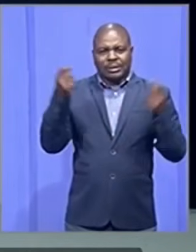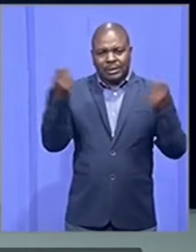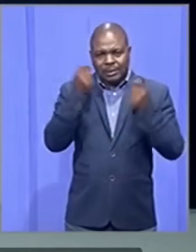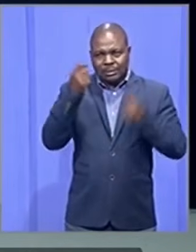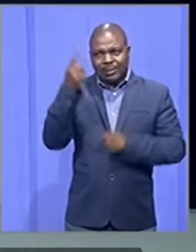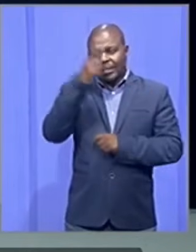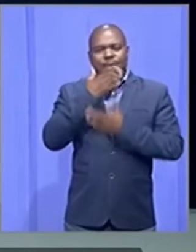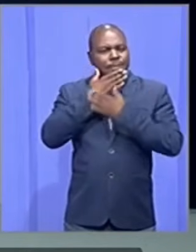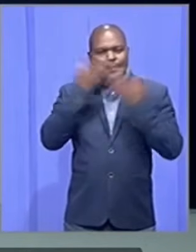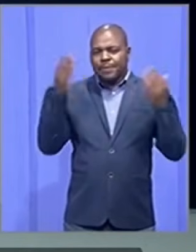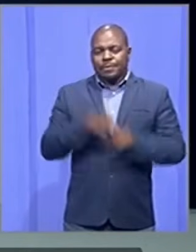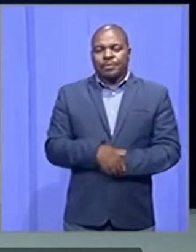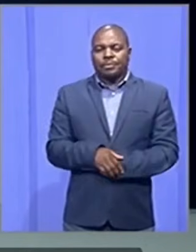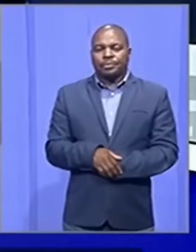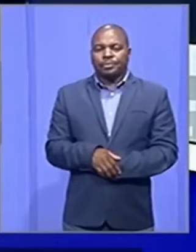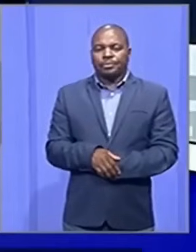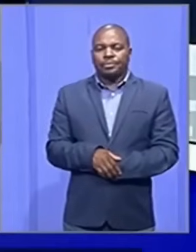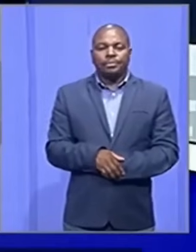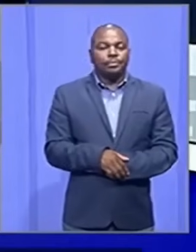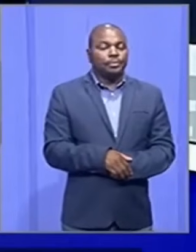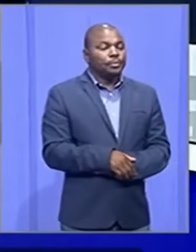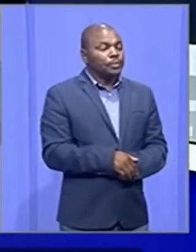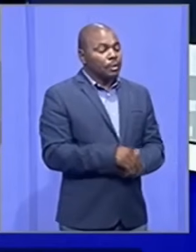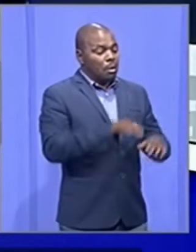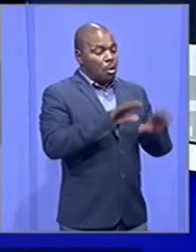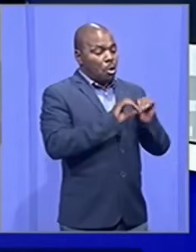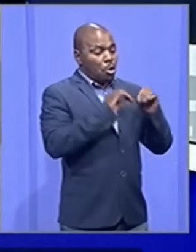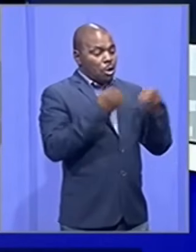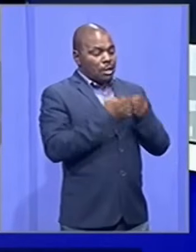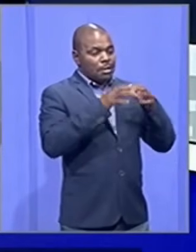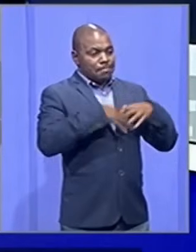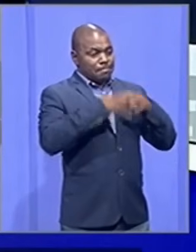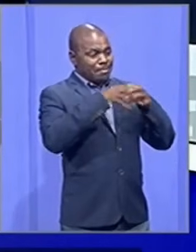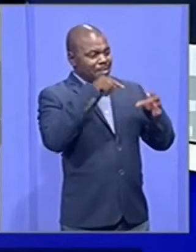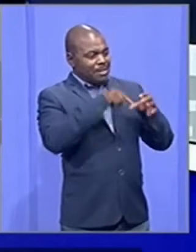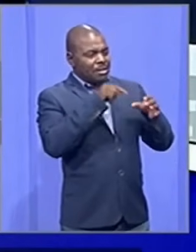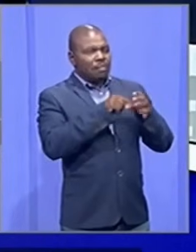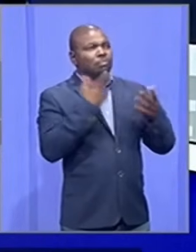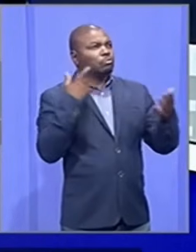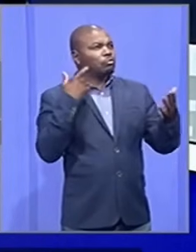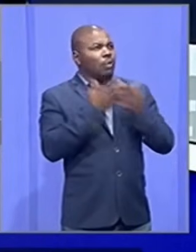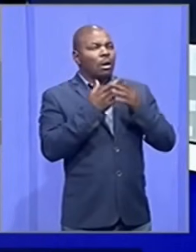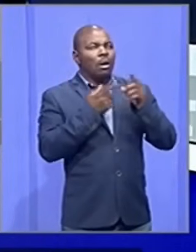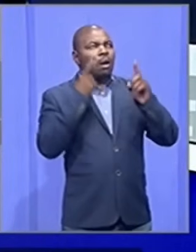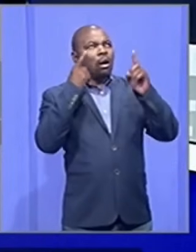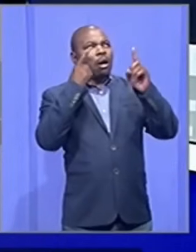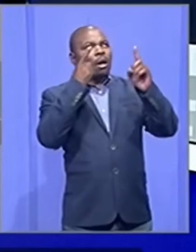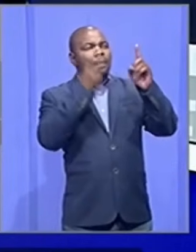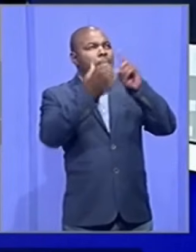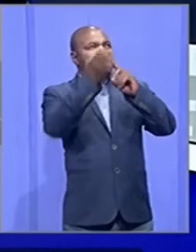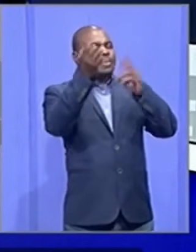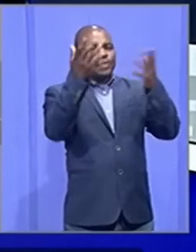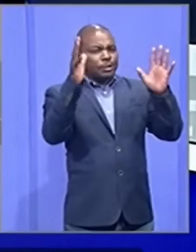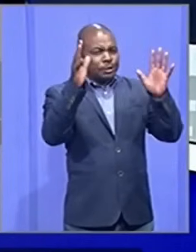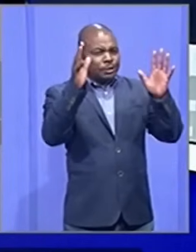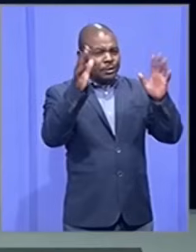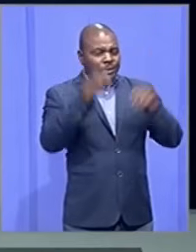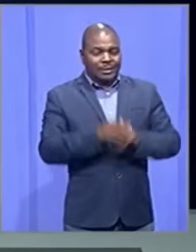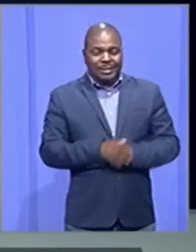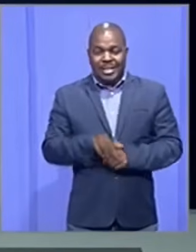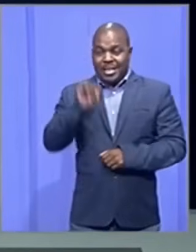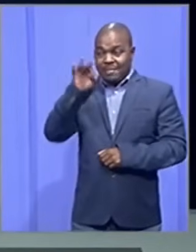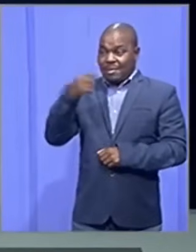la mahwele ya October jwale e sa loba mokgatlo ona o thewe I start o so fihleletse ditabatabelo tsona ke tlabe ke bua le shano